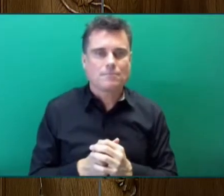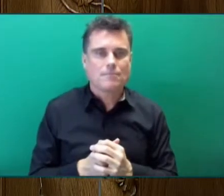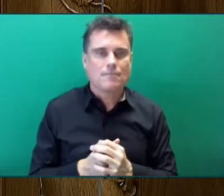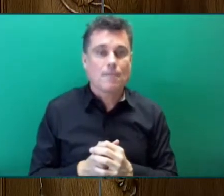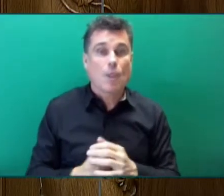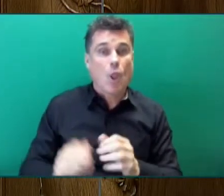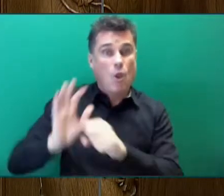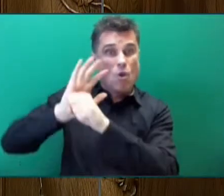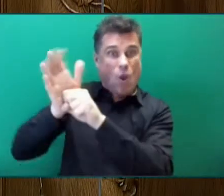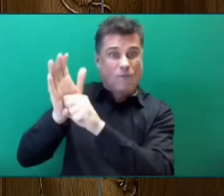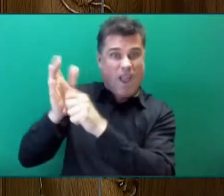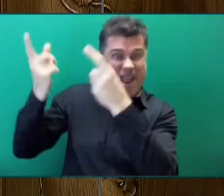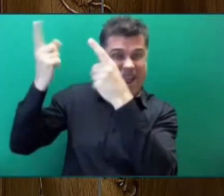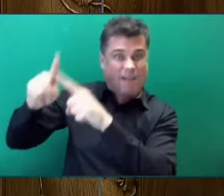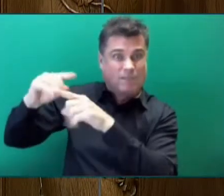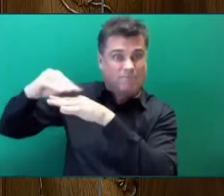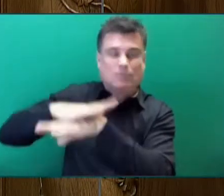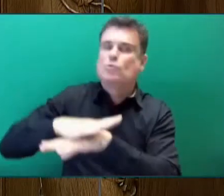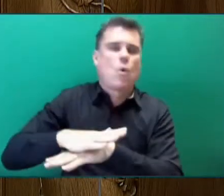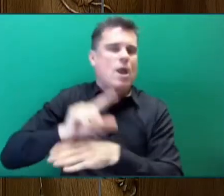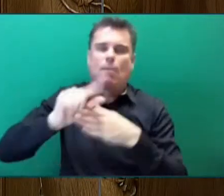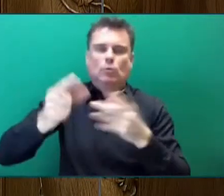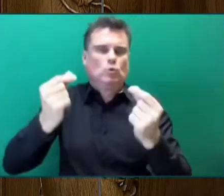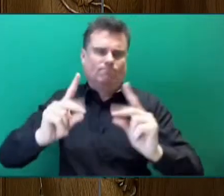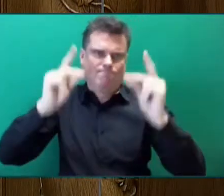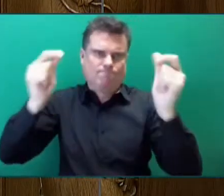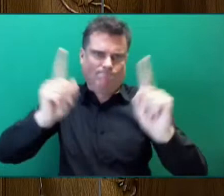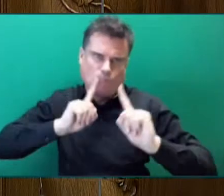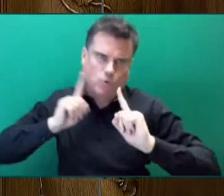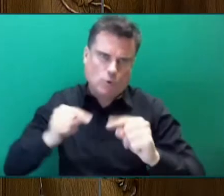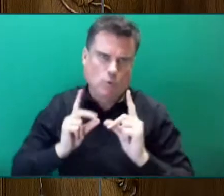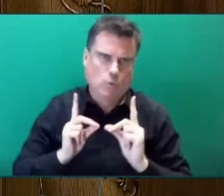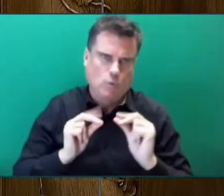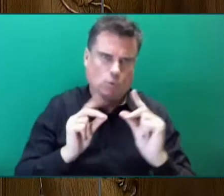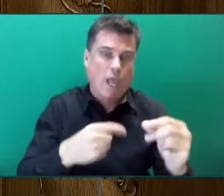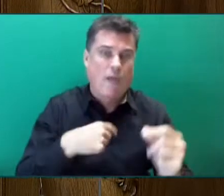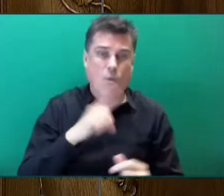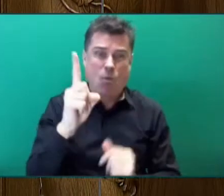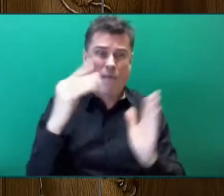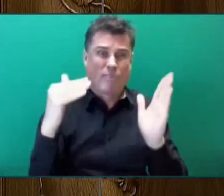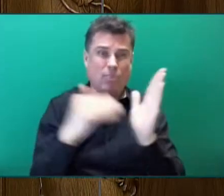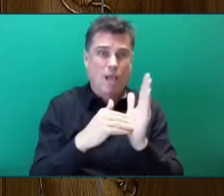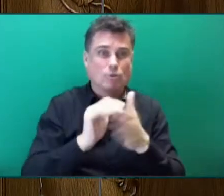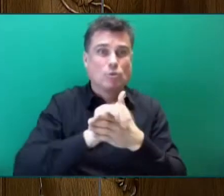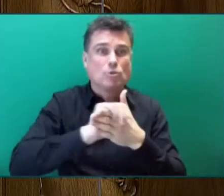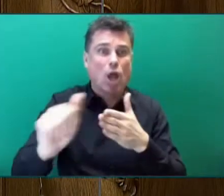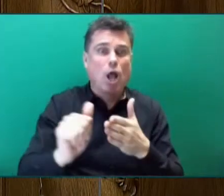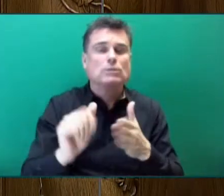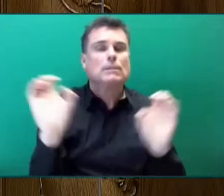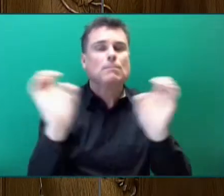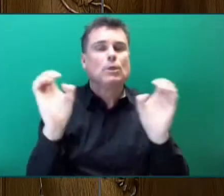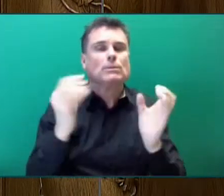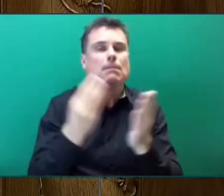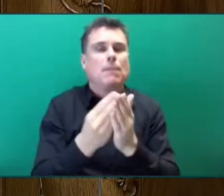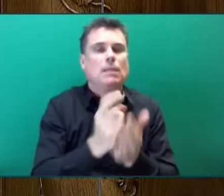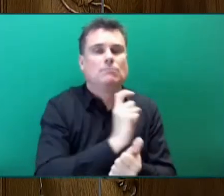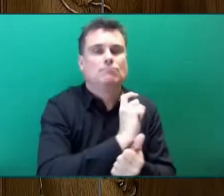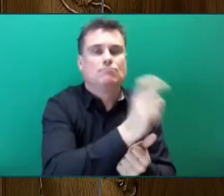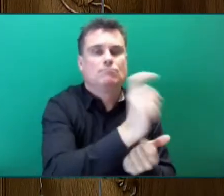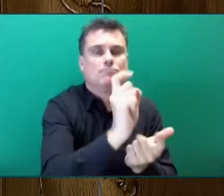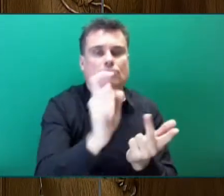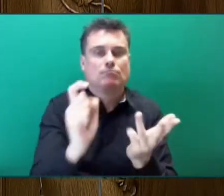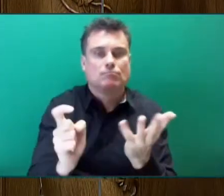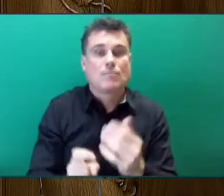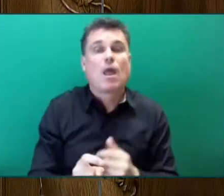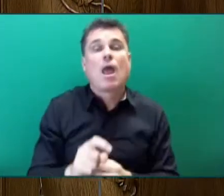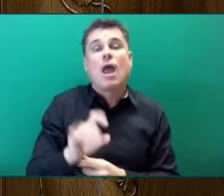a $1,000 emergency benefit. More than 86,000 renters got the peace of mind that came with temporary rent relief